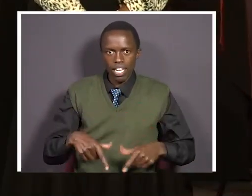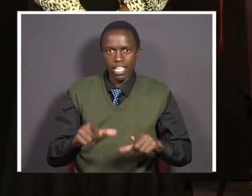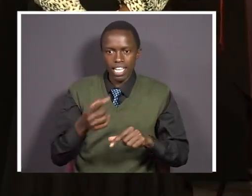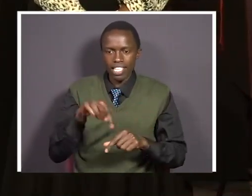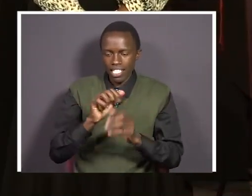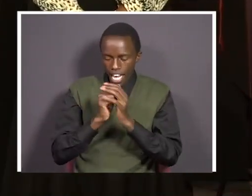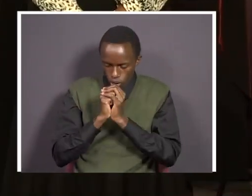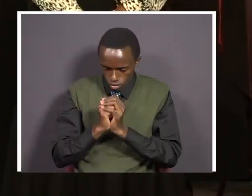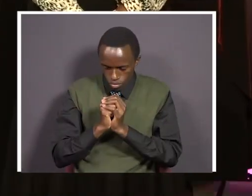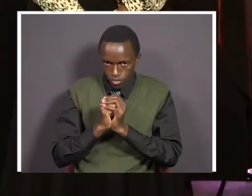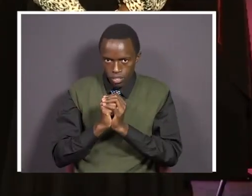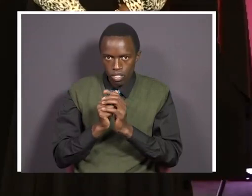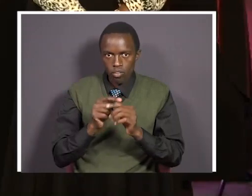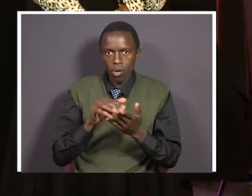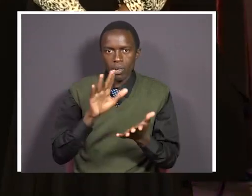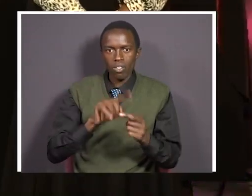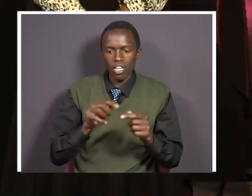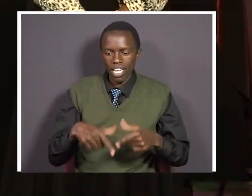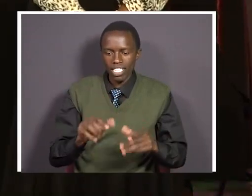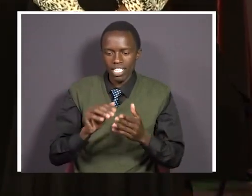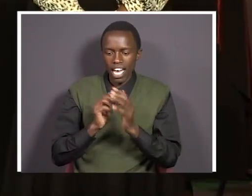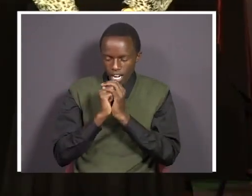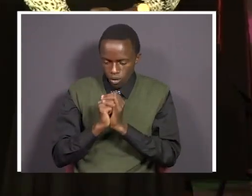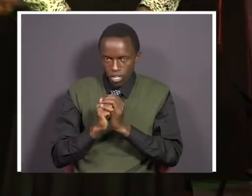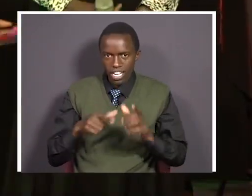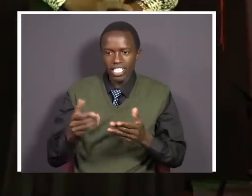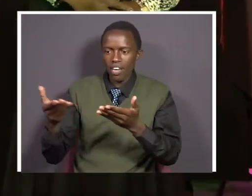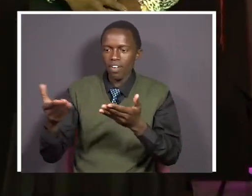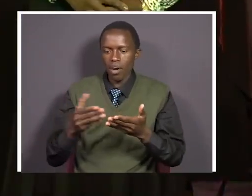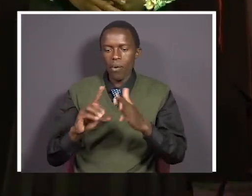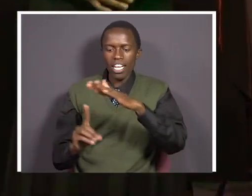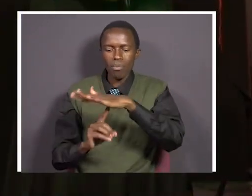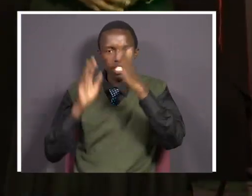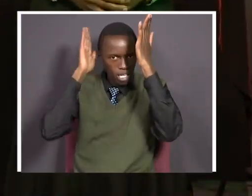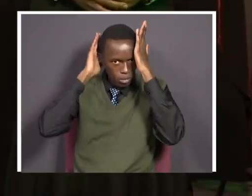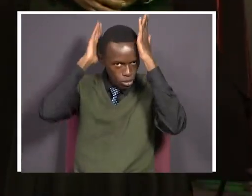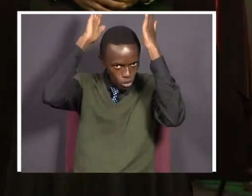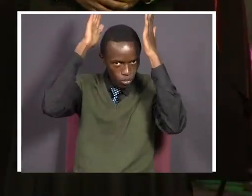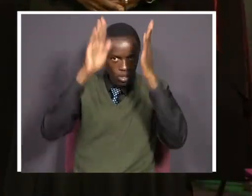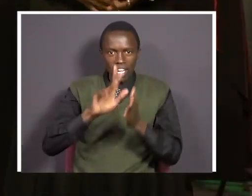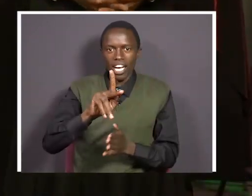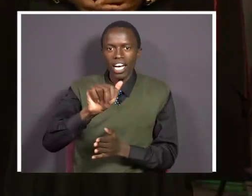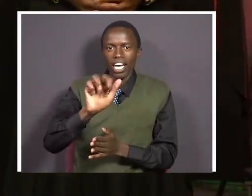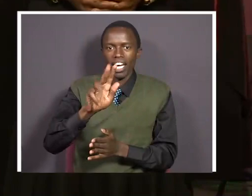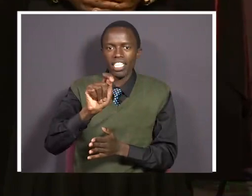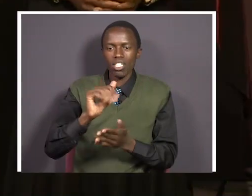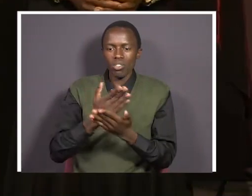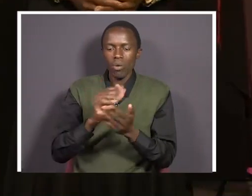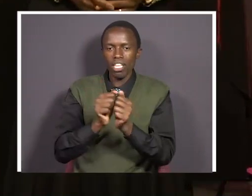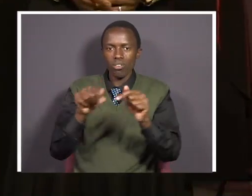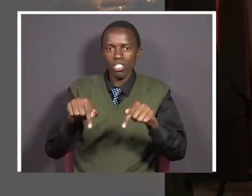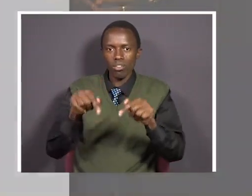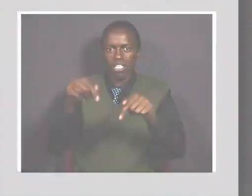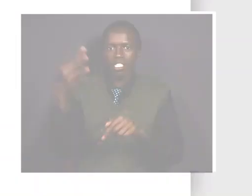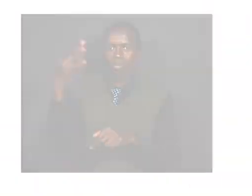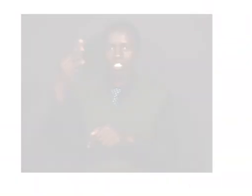Let's Adore. One more time, let's adore. Now let's welcome our Deputy Bishop Karita Mbagara to share with us